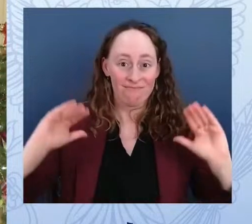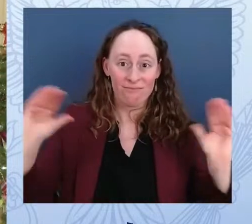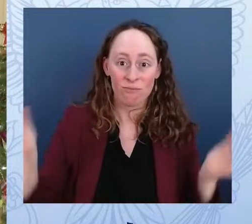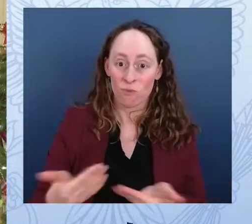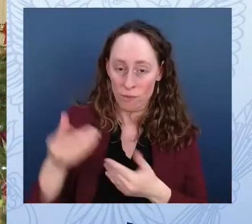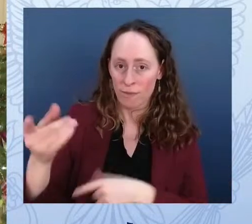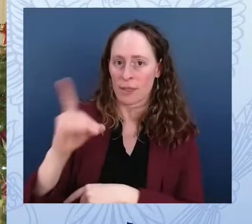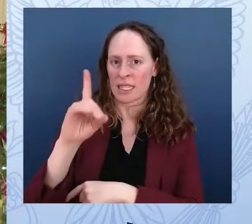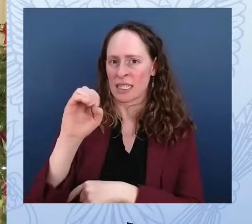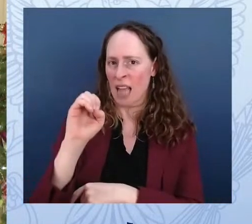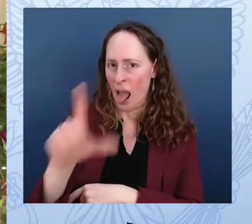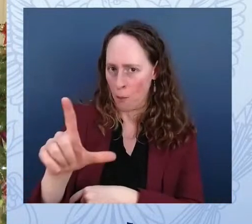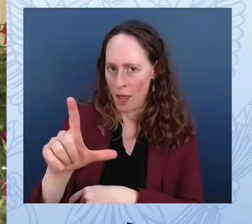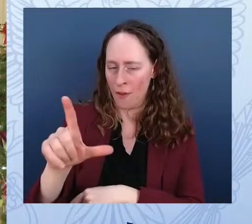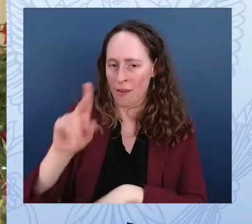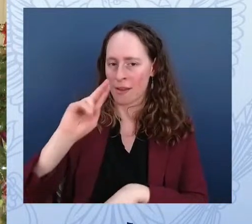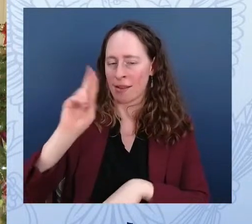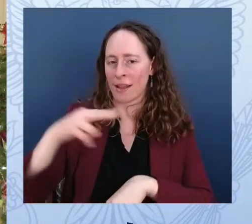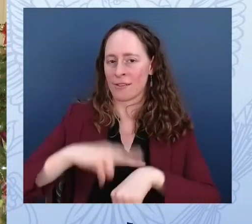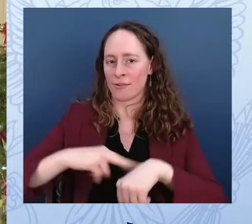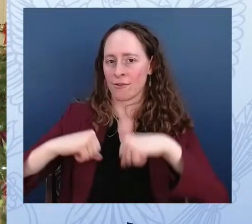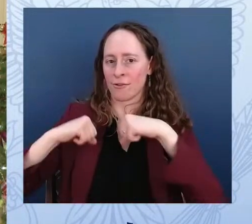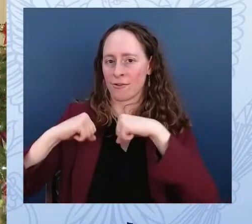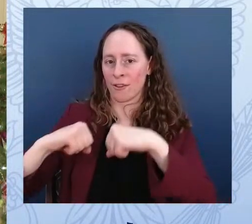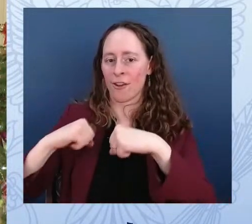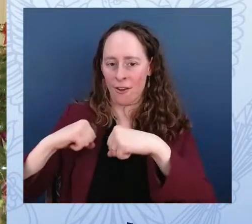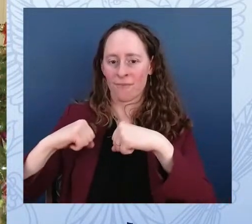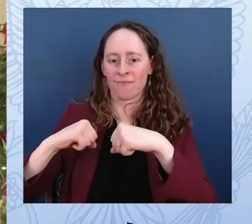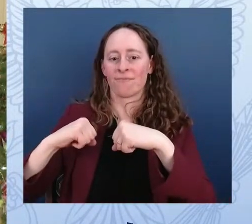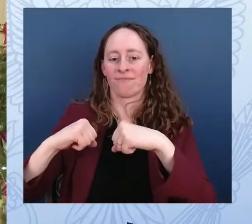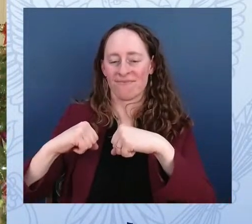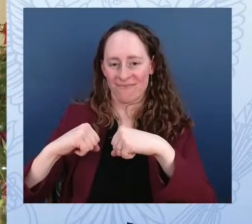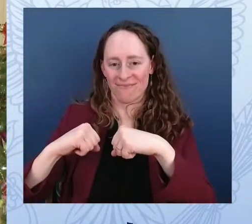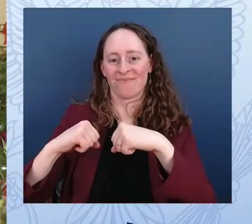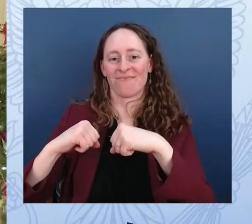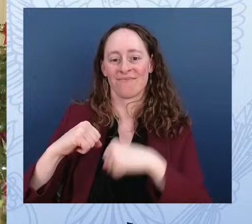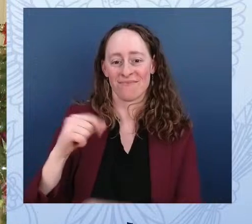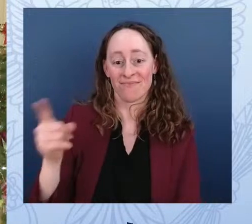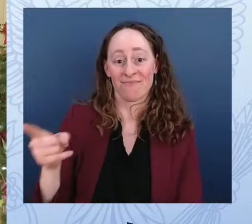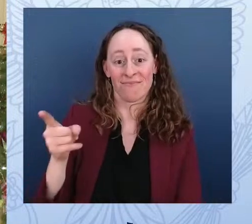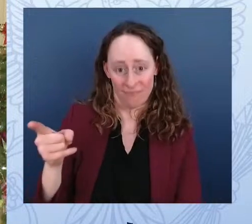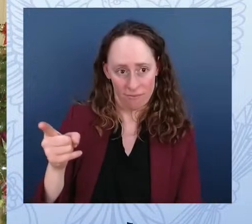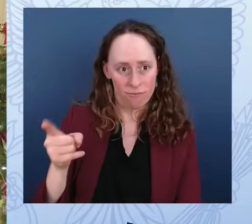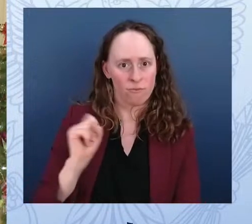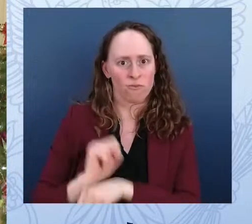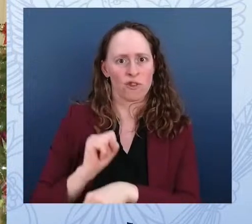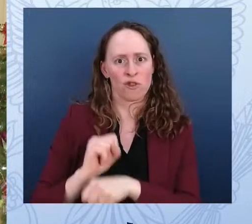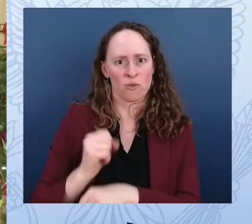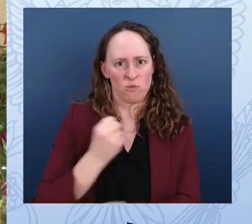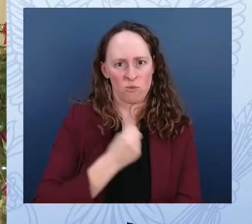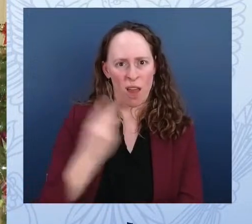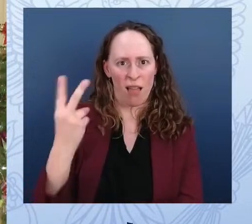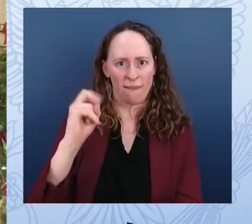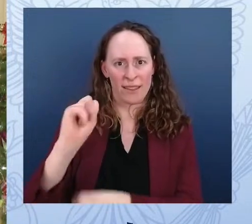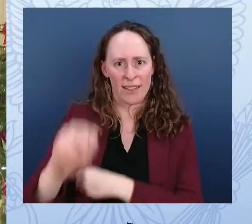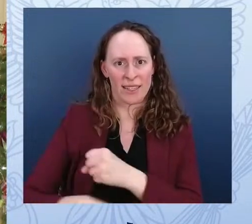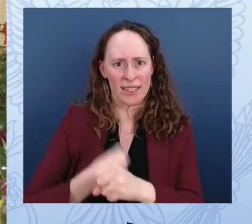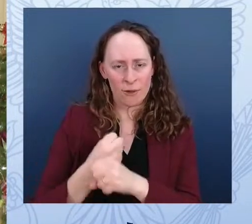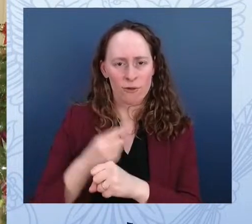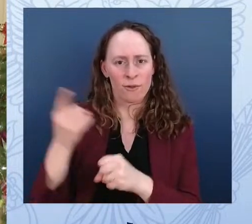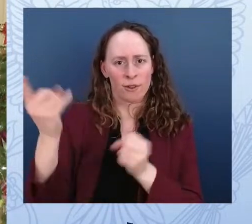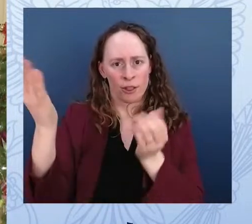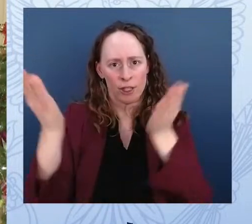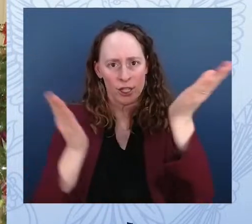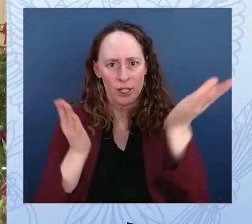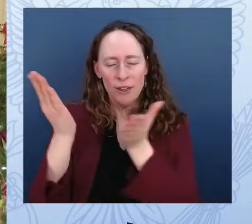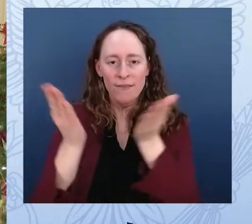Shakira Garden. 12 years of service. She's the commander for their Public Affairs Detachment, and she'll deploy